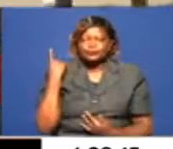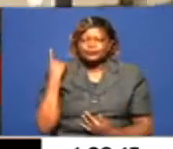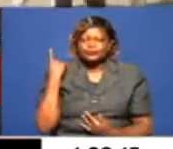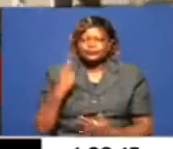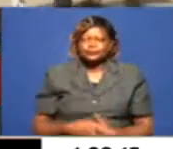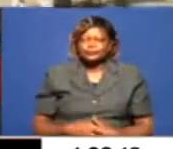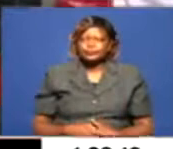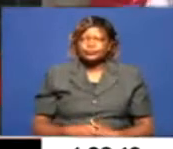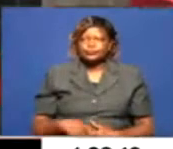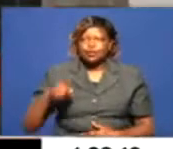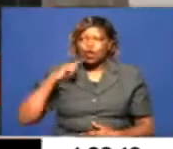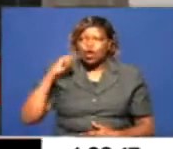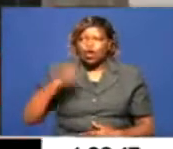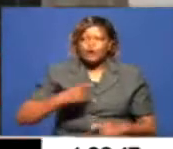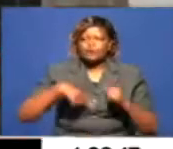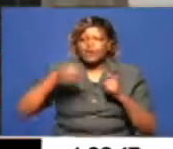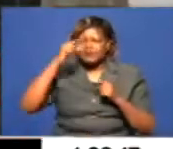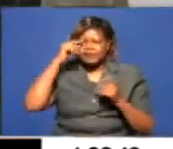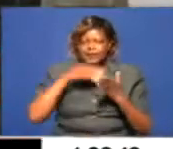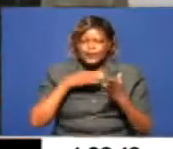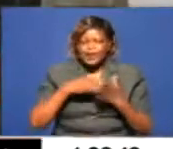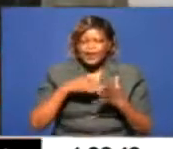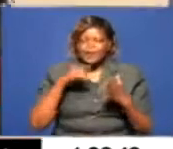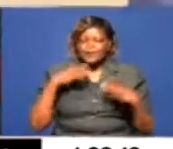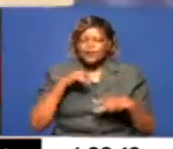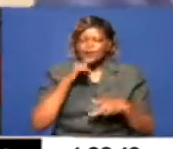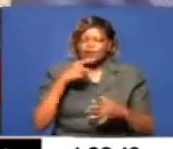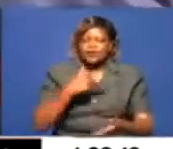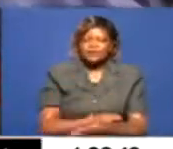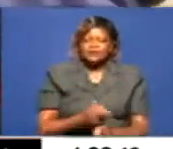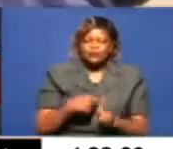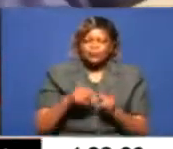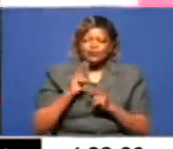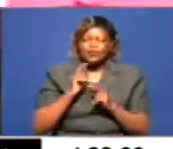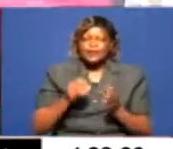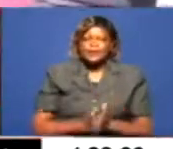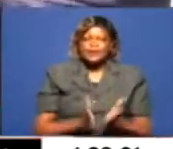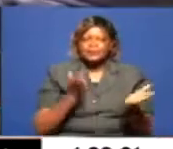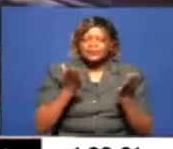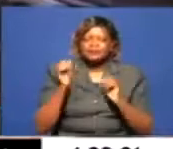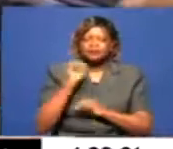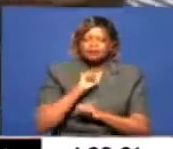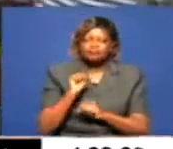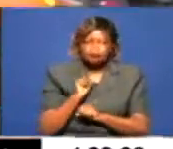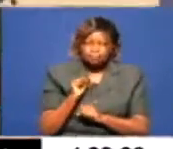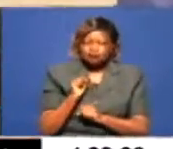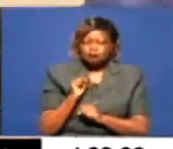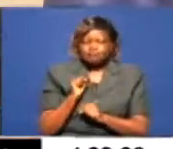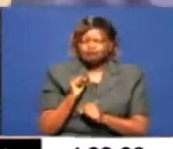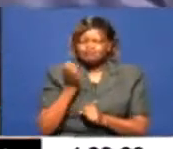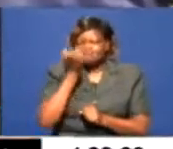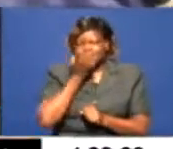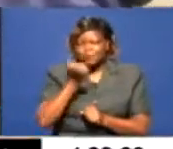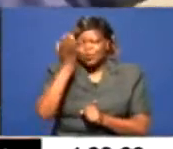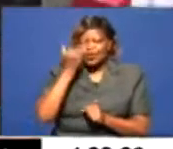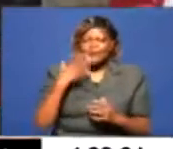by the government barring unvaccinated people from using public transport vehicles appears to have fallen on deaf ears as some ATAT operators in Kisumu